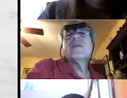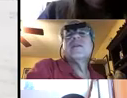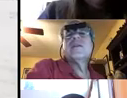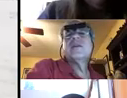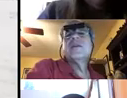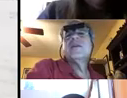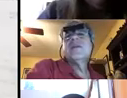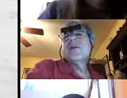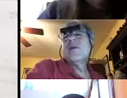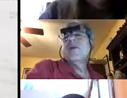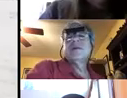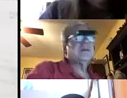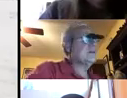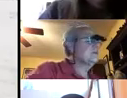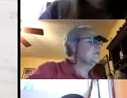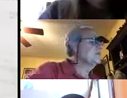one way that we can teach and